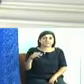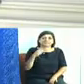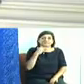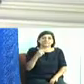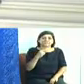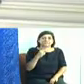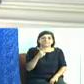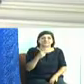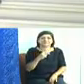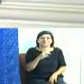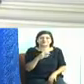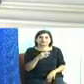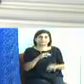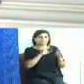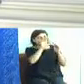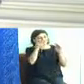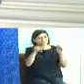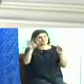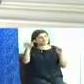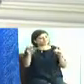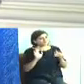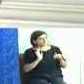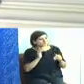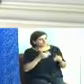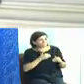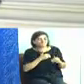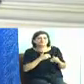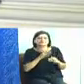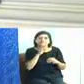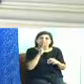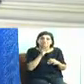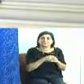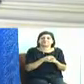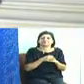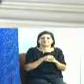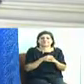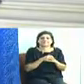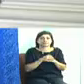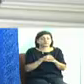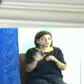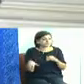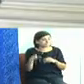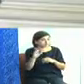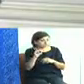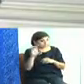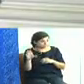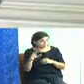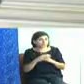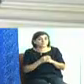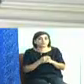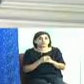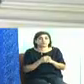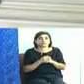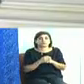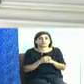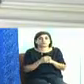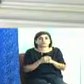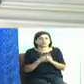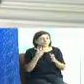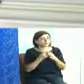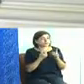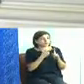our speech. And we actually, not only did we both grow up in North Carolina, but we were also both